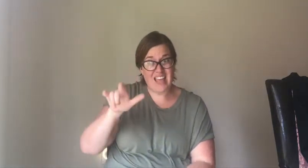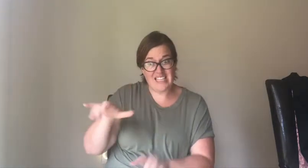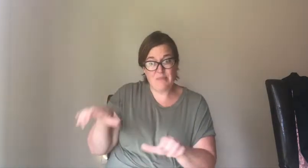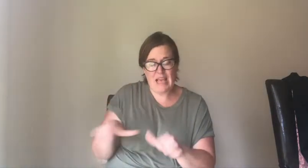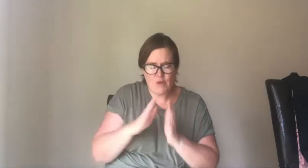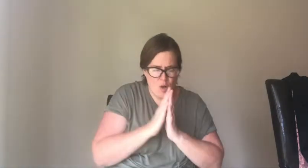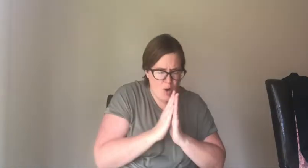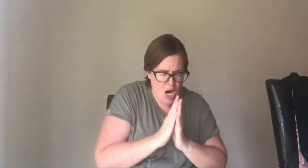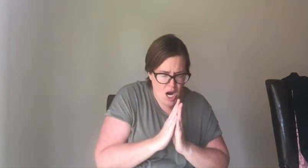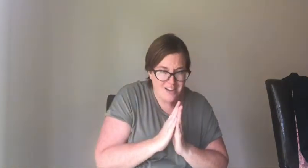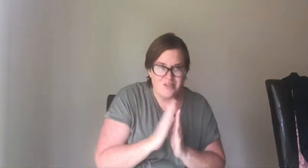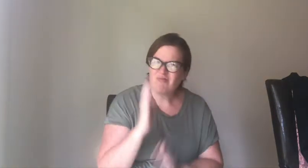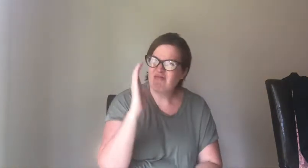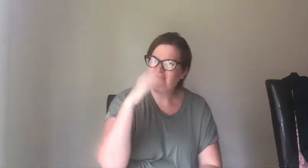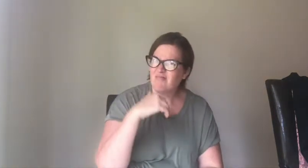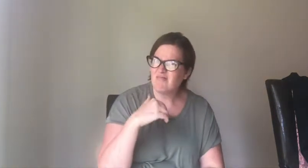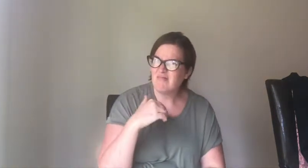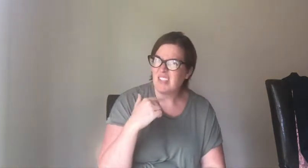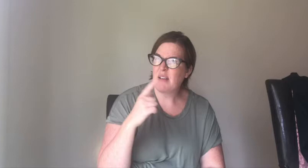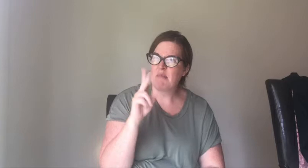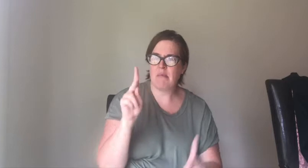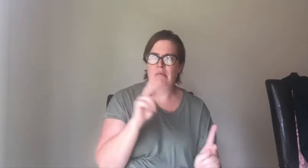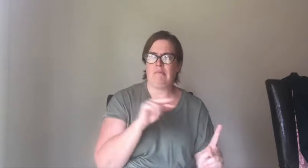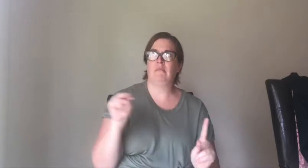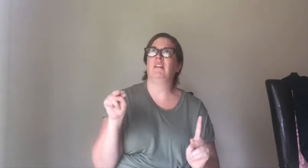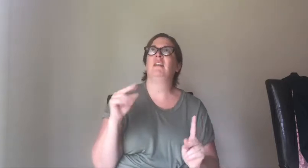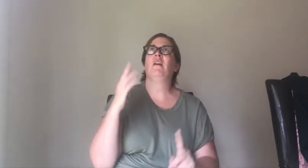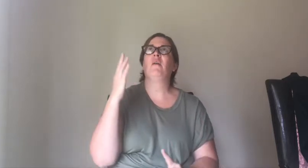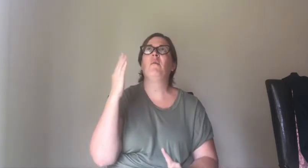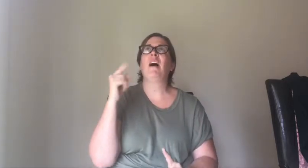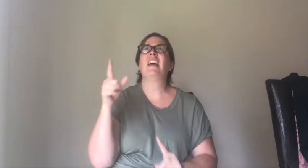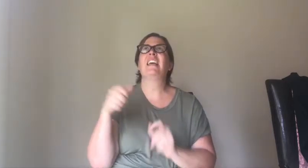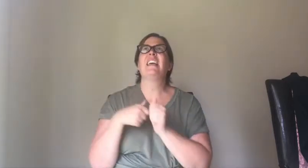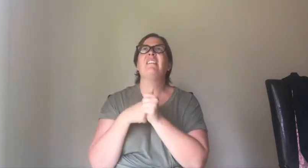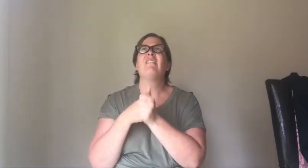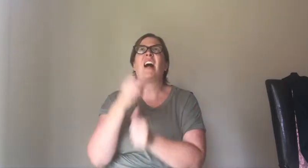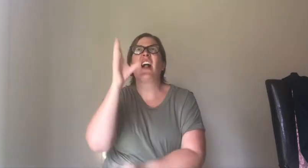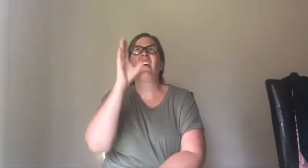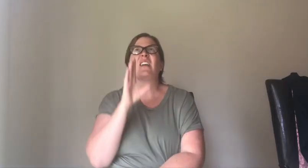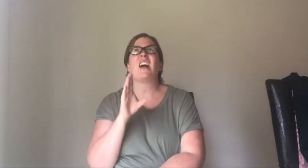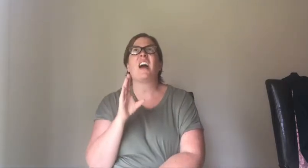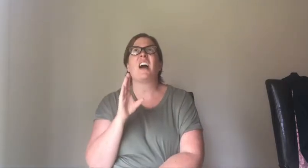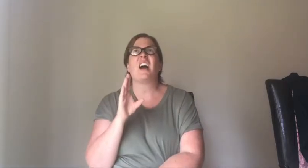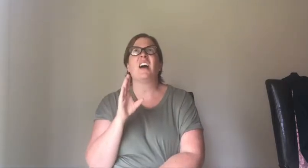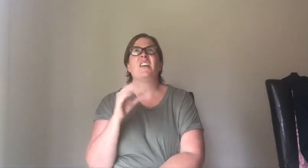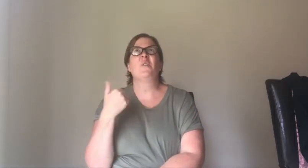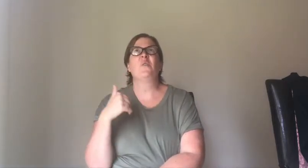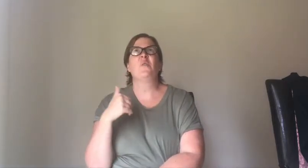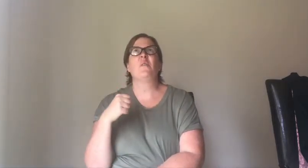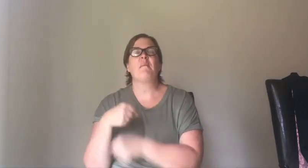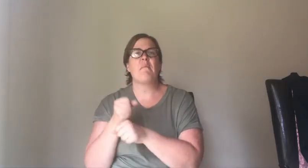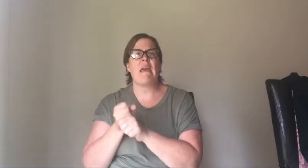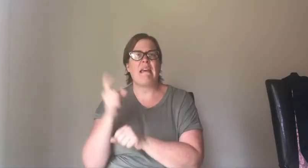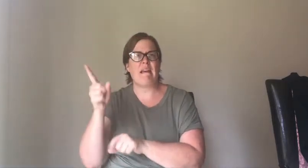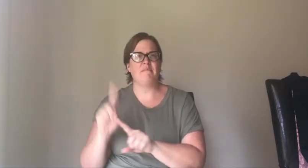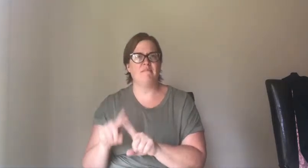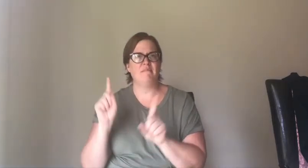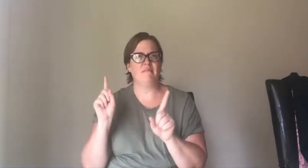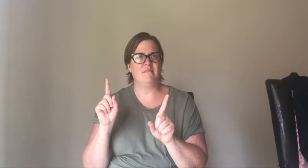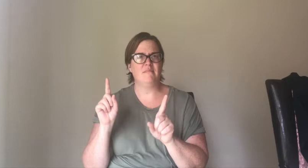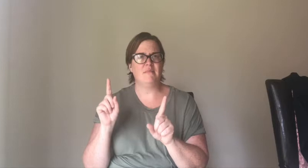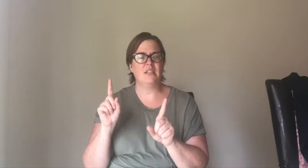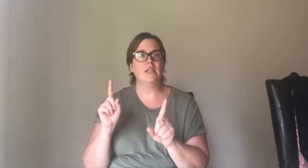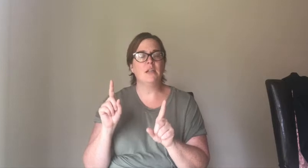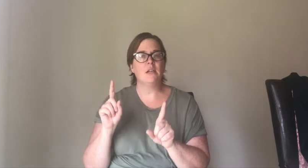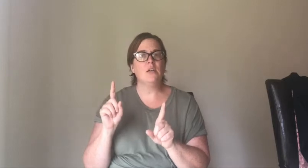what Christianity, for what the people of God are supposed to be, if you make bumper stickers, I would highly recommend you go make this one. Keep Christianity